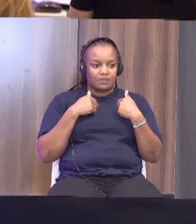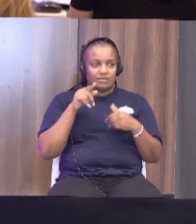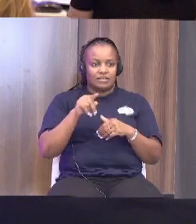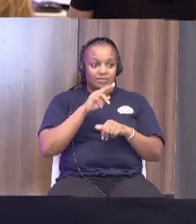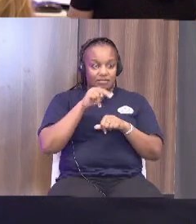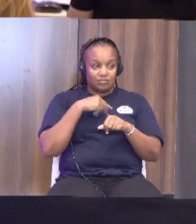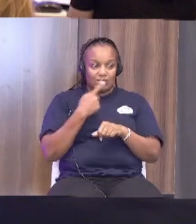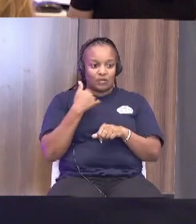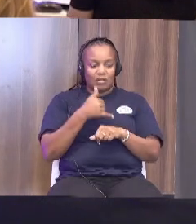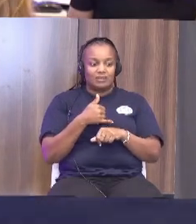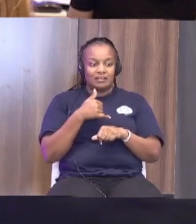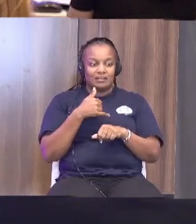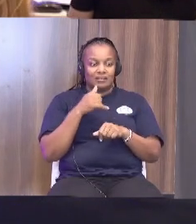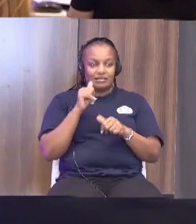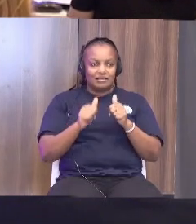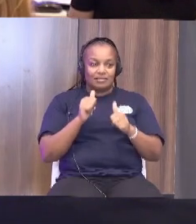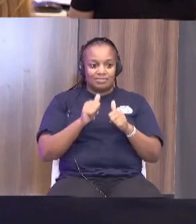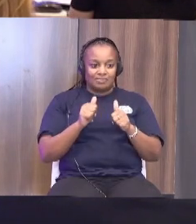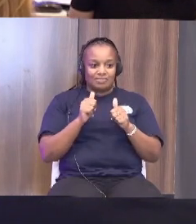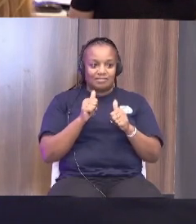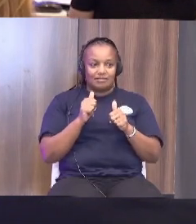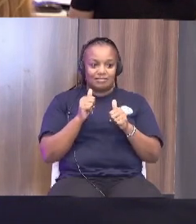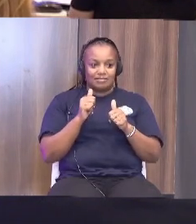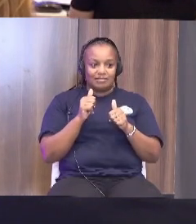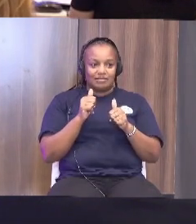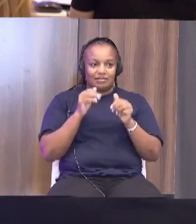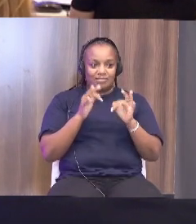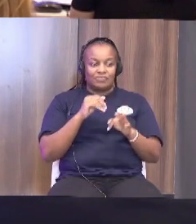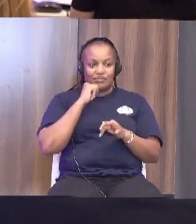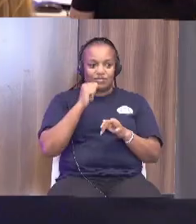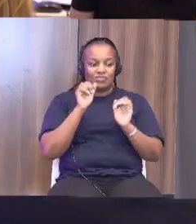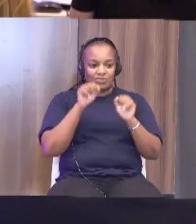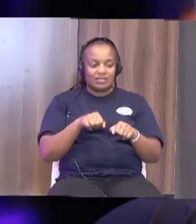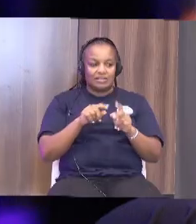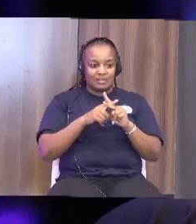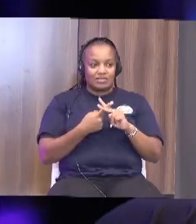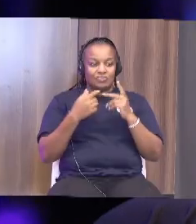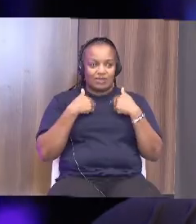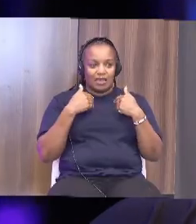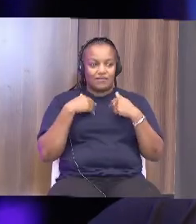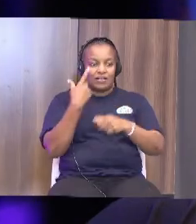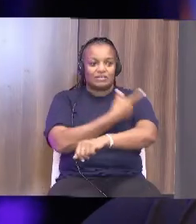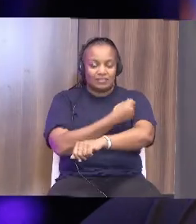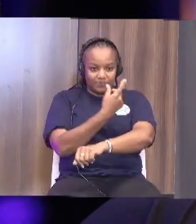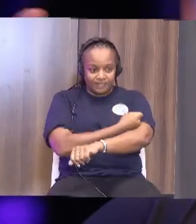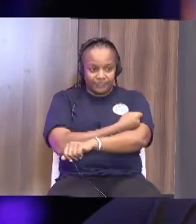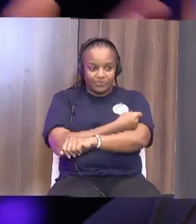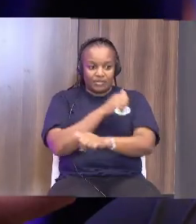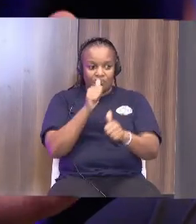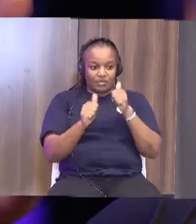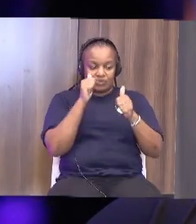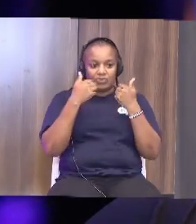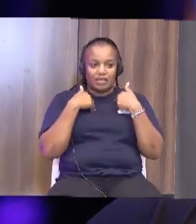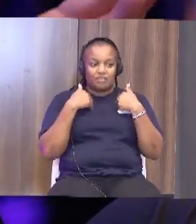course, a lot. And if not, you can start with the vaccination in regions or parts of the